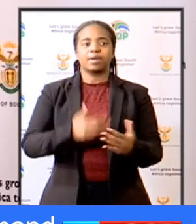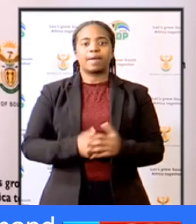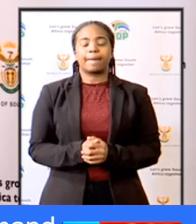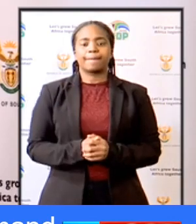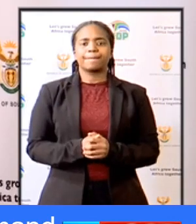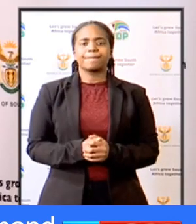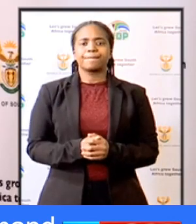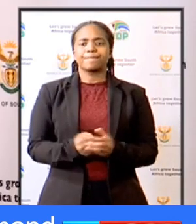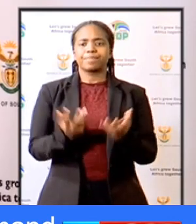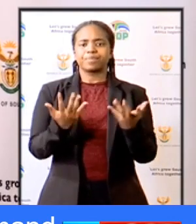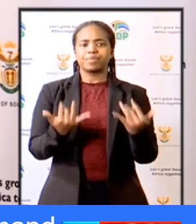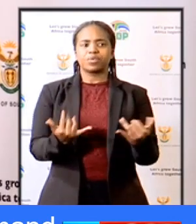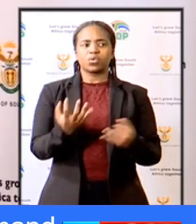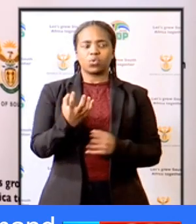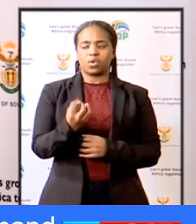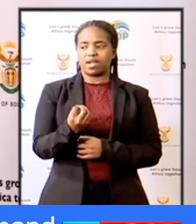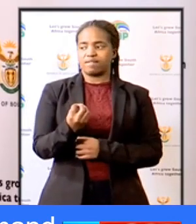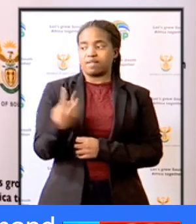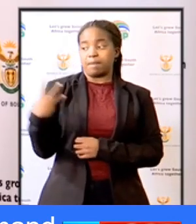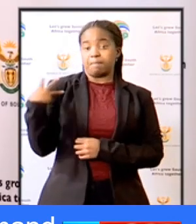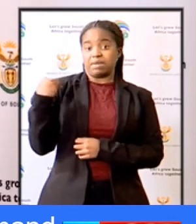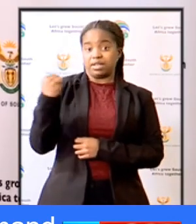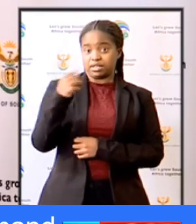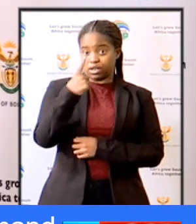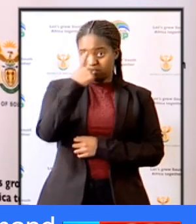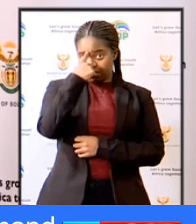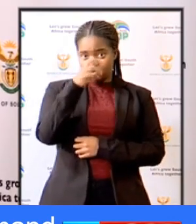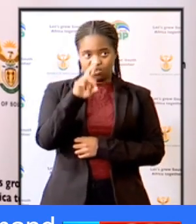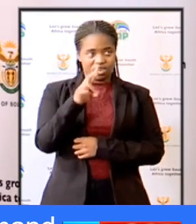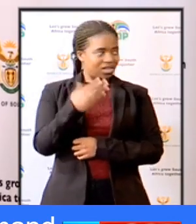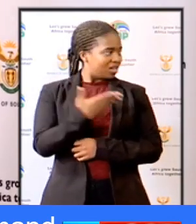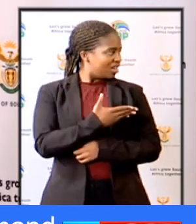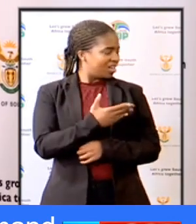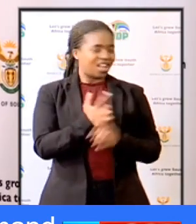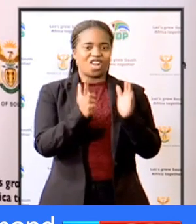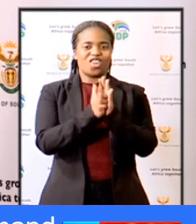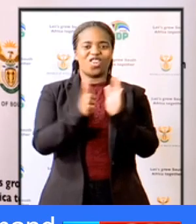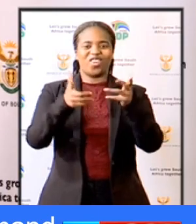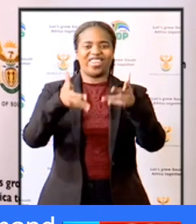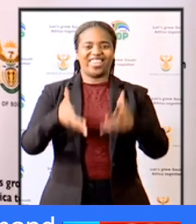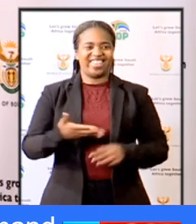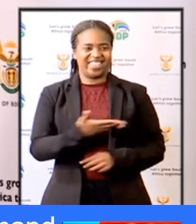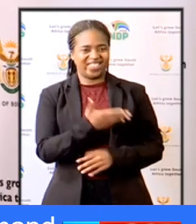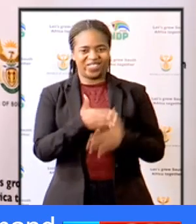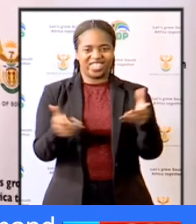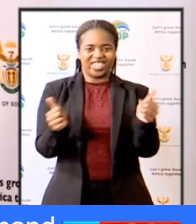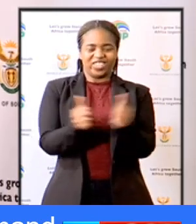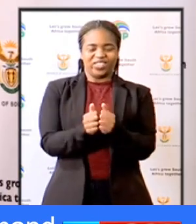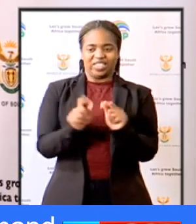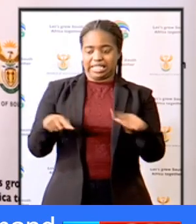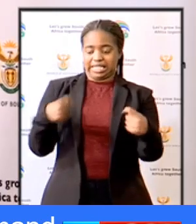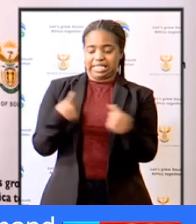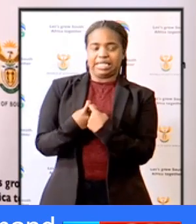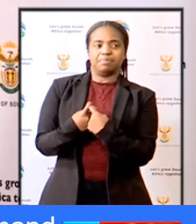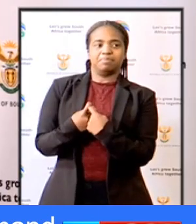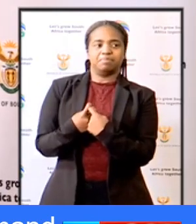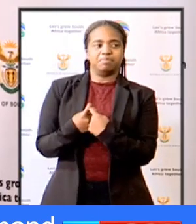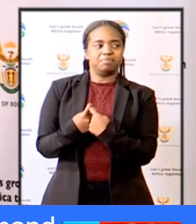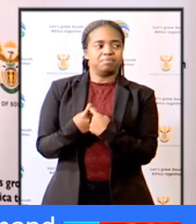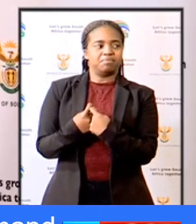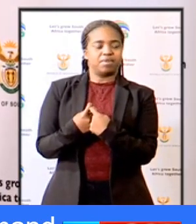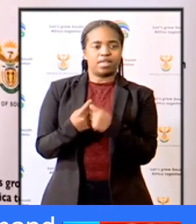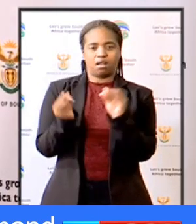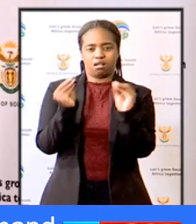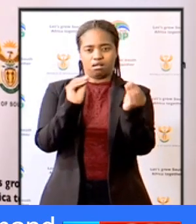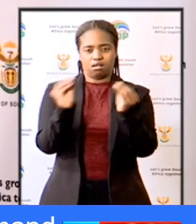We brought Minister Lamola here because he's working quite close with the team that has crafted